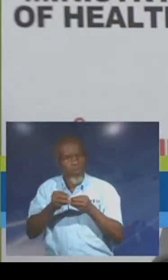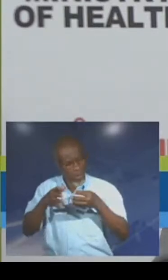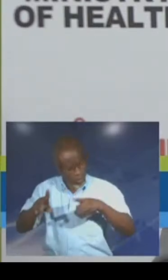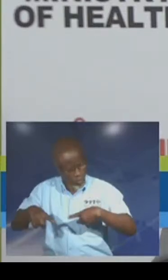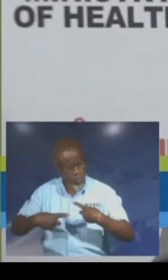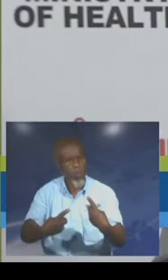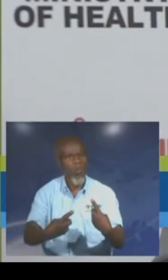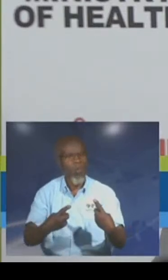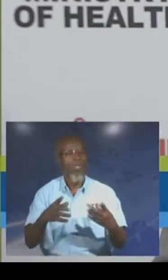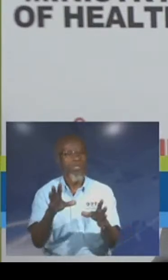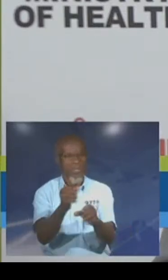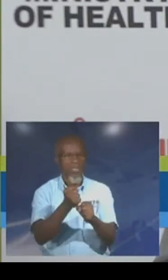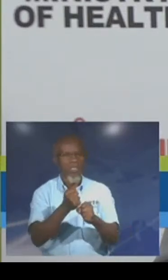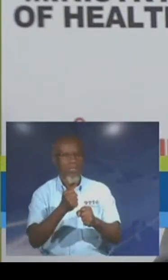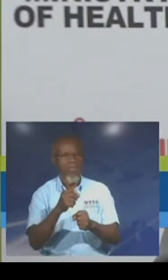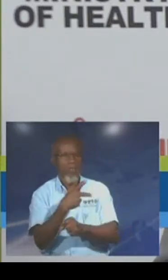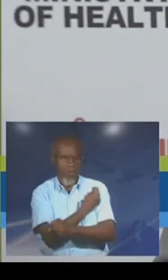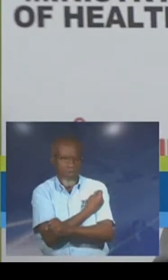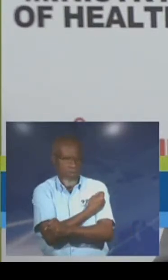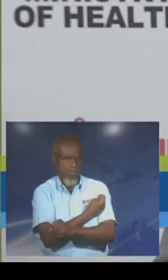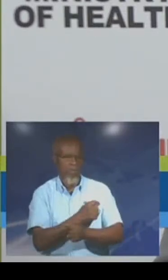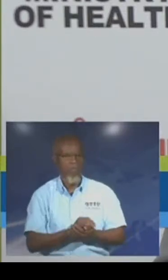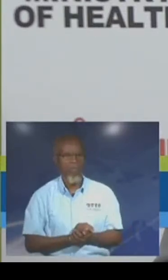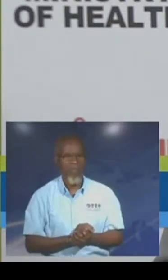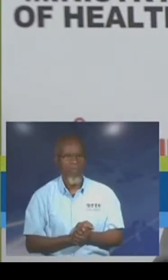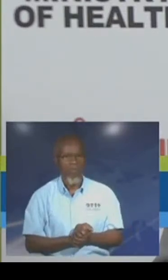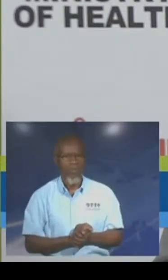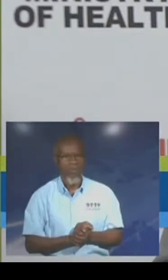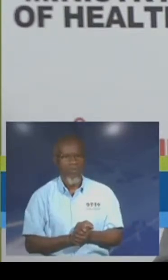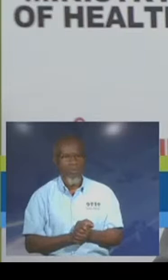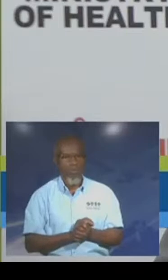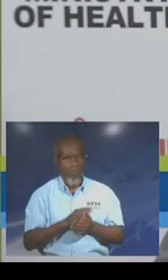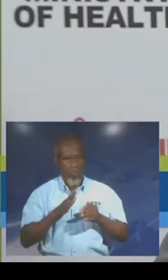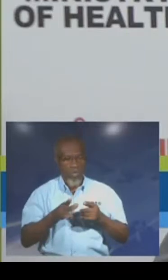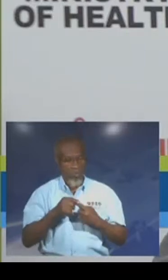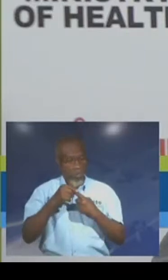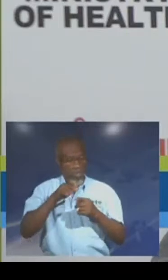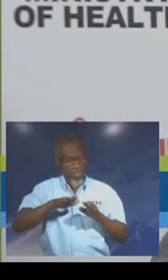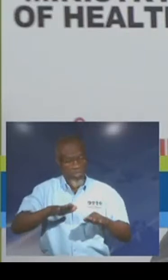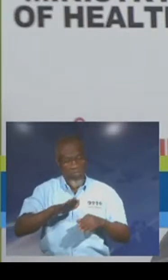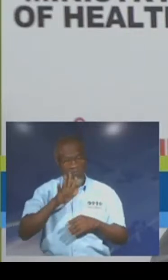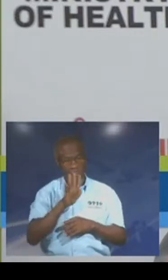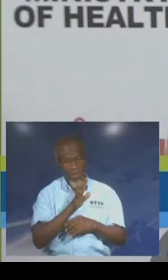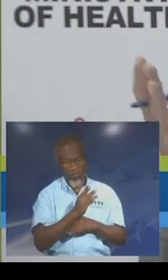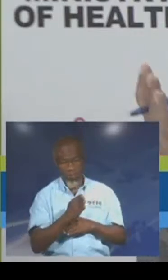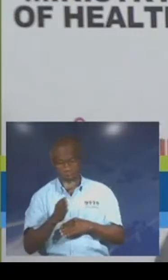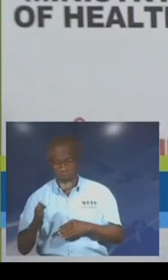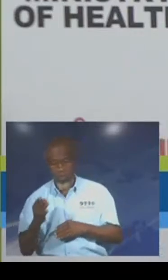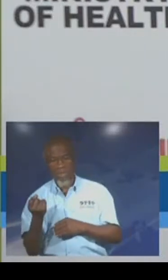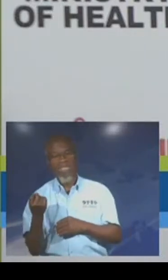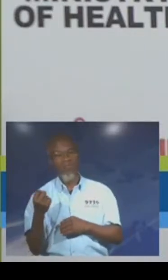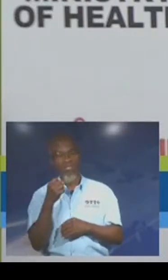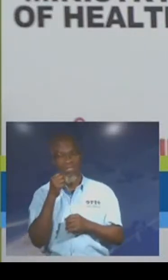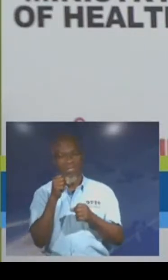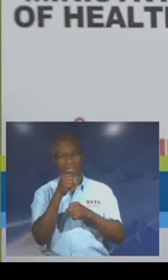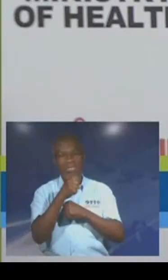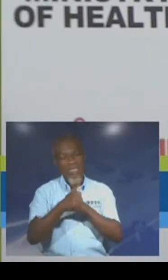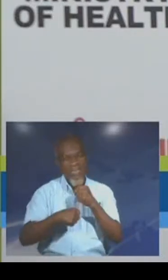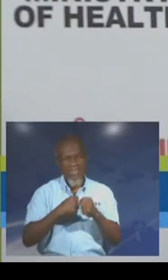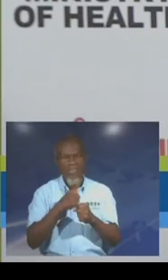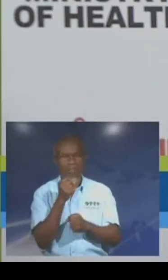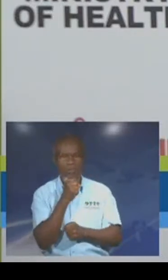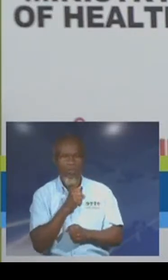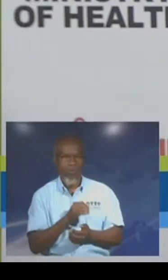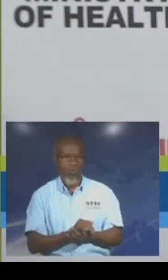their children 5 to 11 to be vaccinated. So I think that's it. I would like to leave as much time